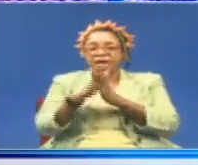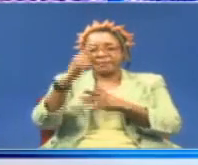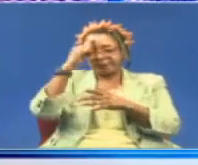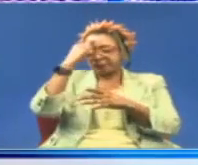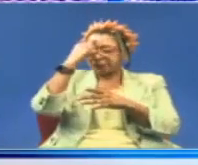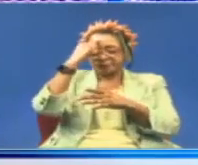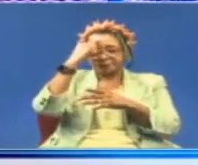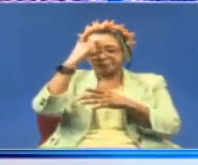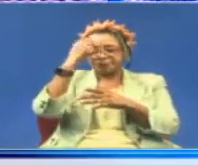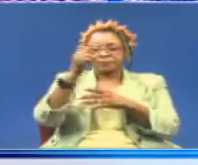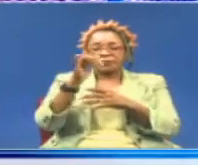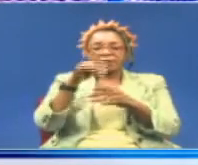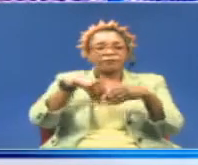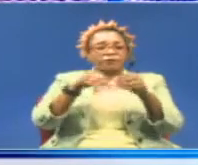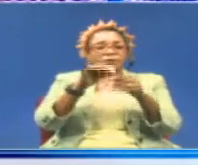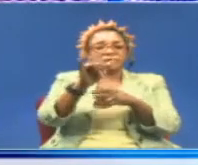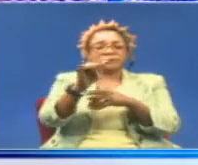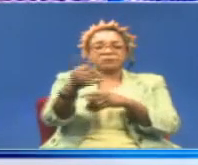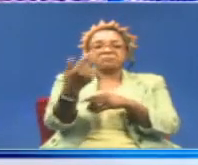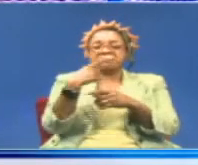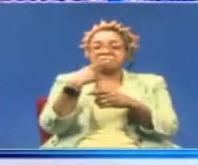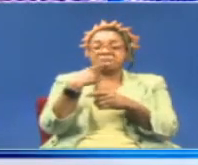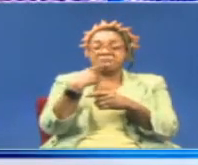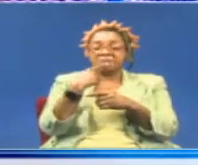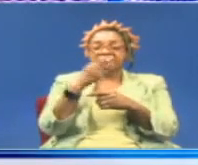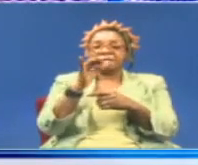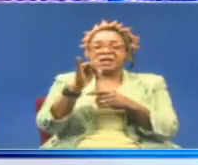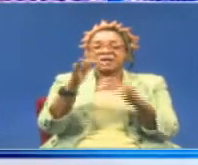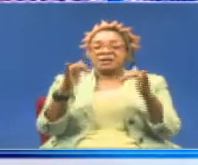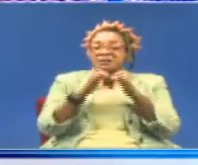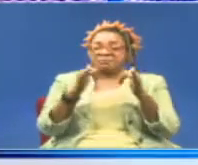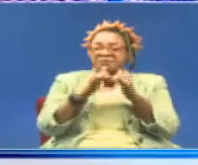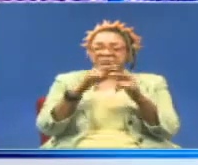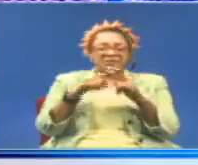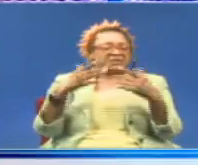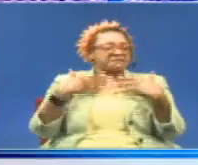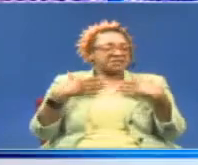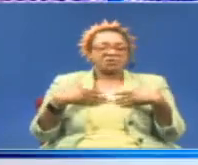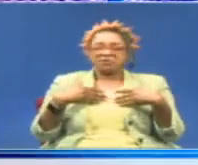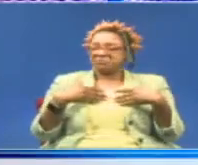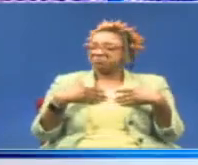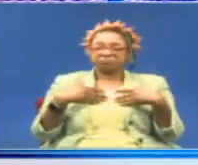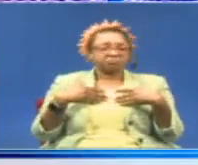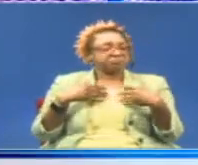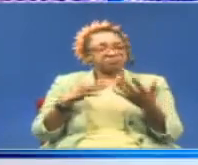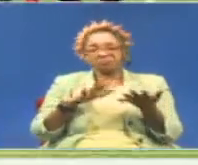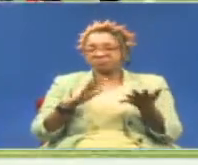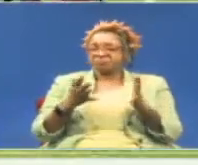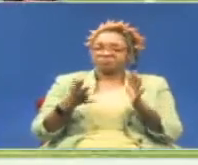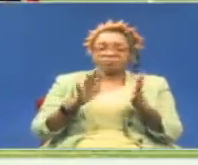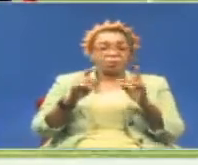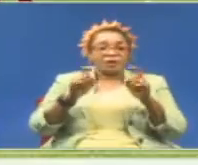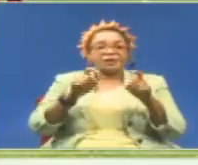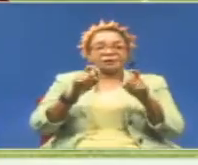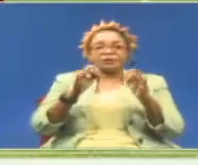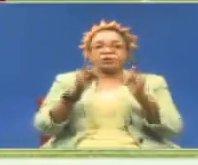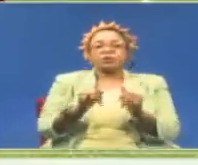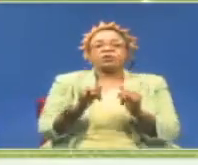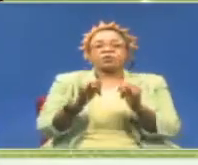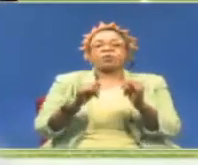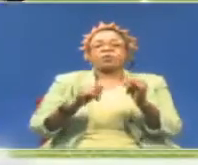Mauritius. According to Fratz, even though these players are in camp, their physical fitness is still in question and this will require newer players to step